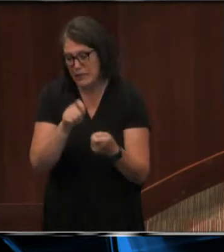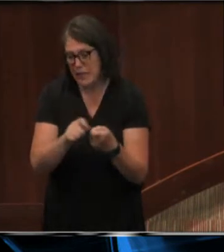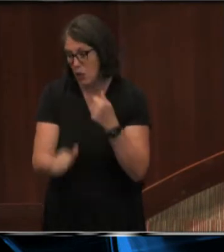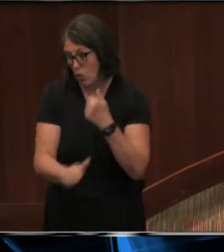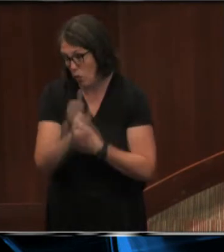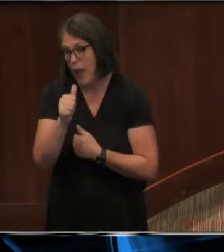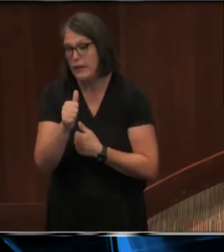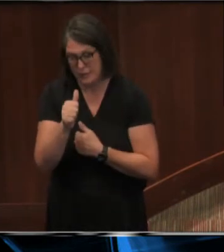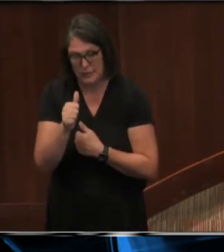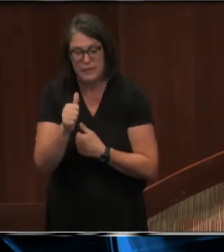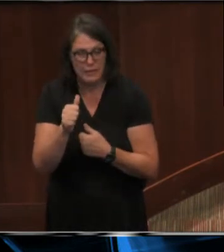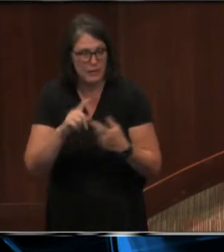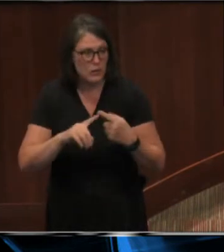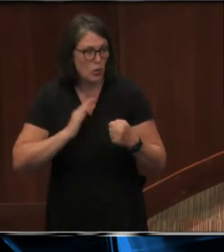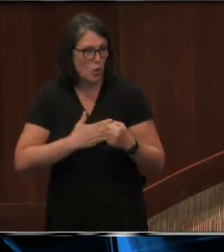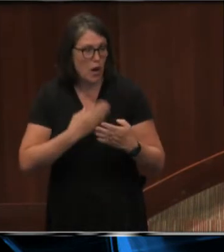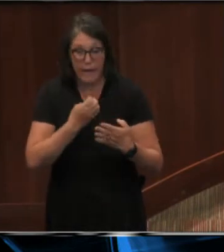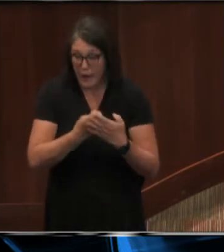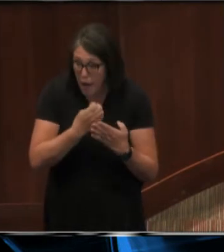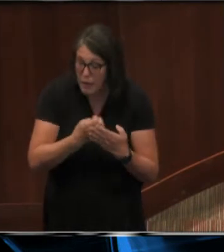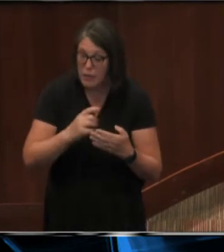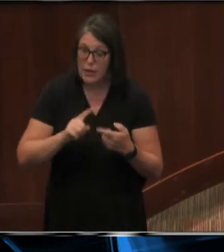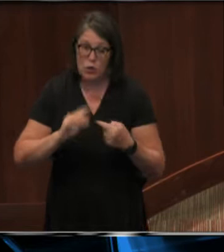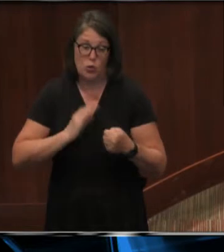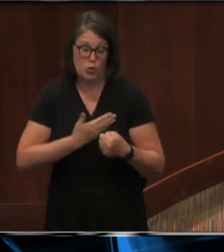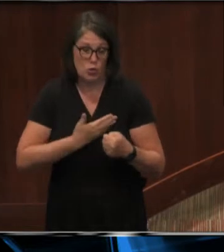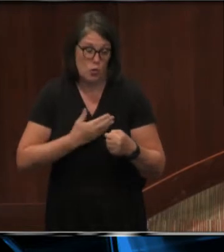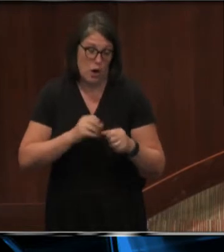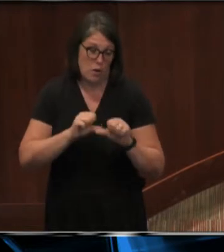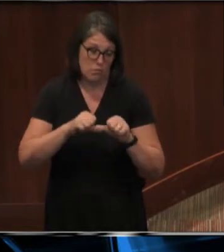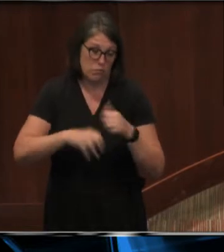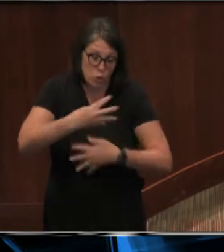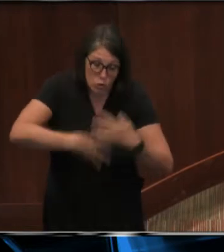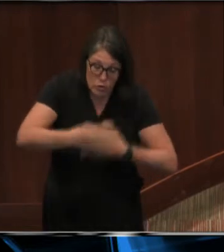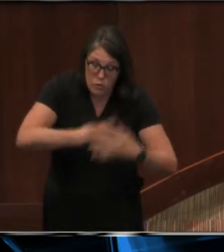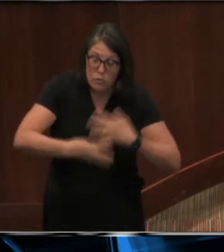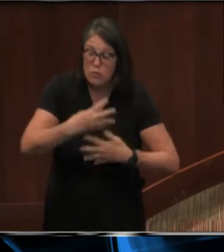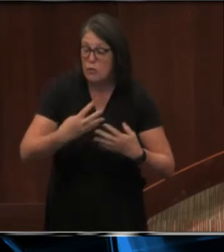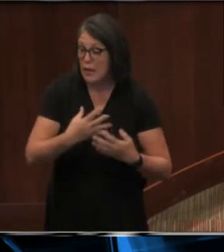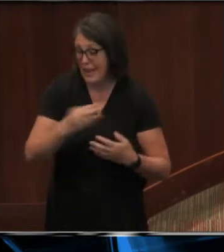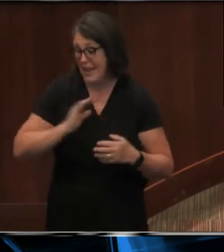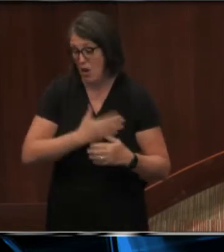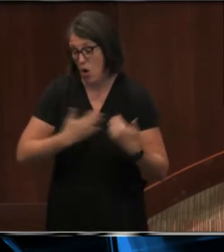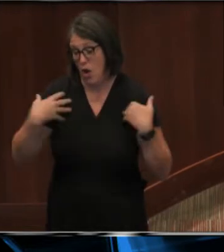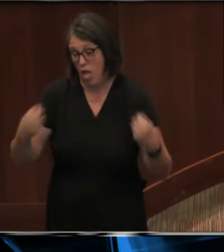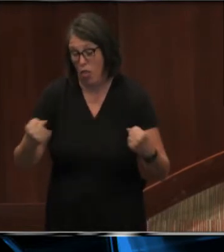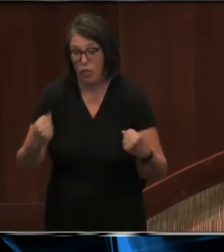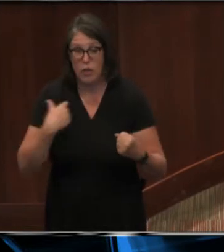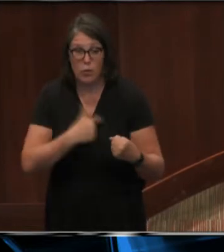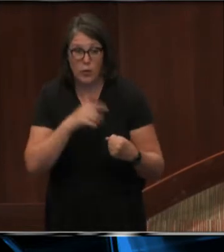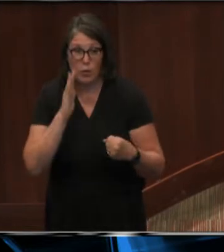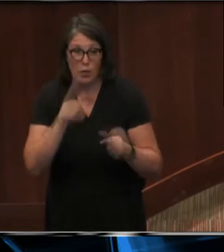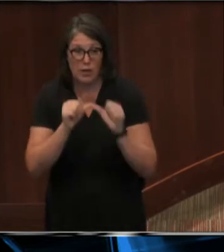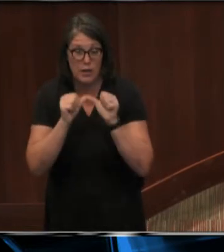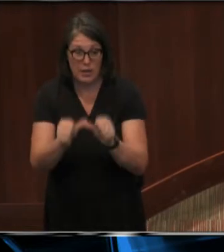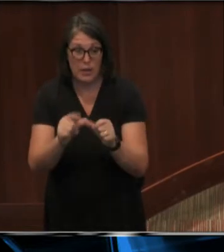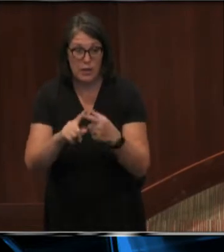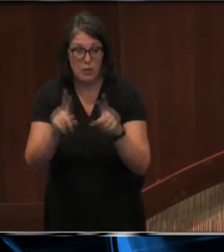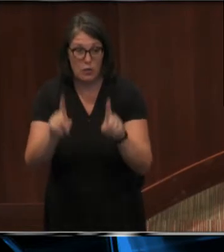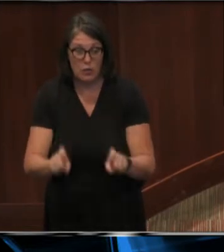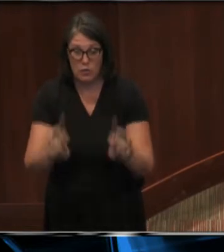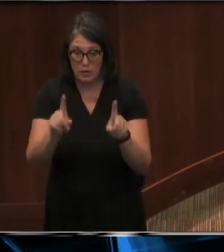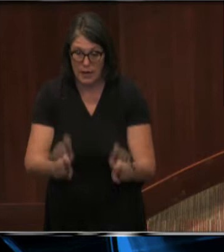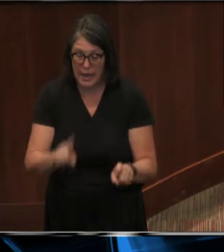threat to our economy, to our social connectedness, and our health. We will continue to test